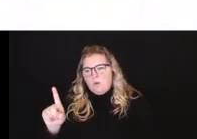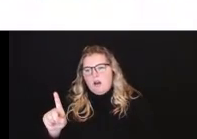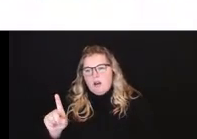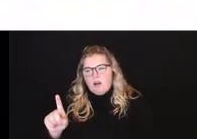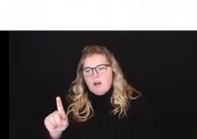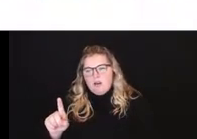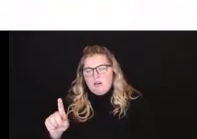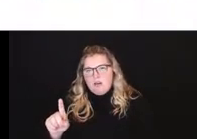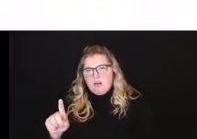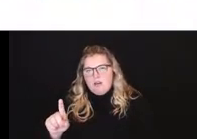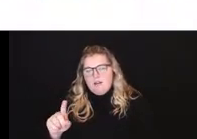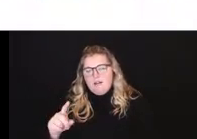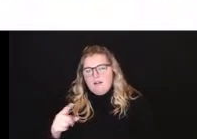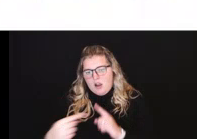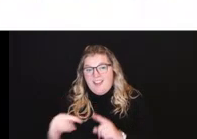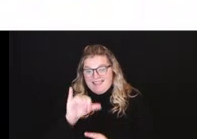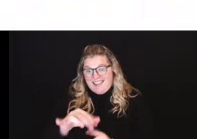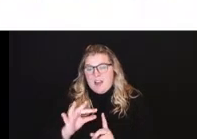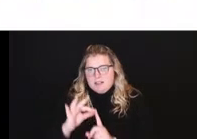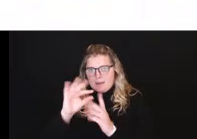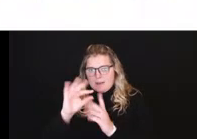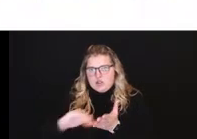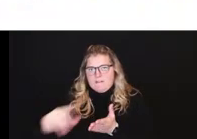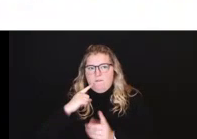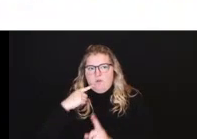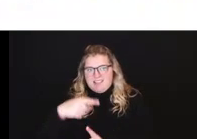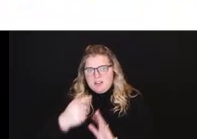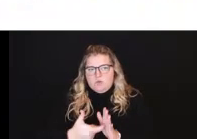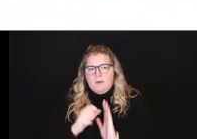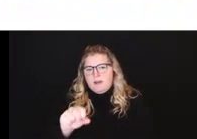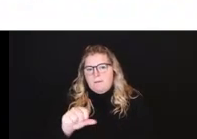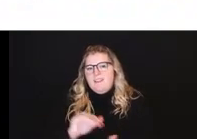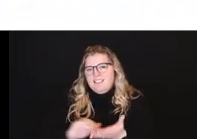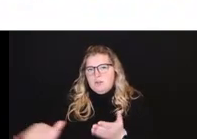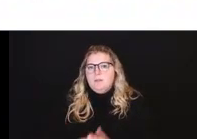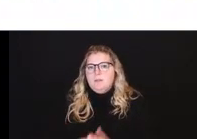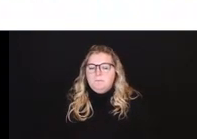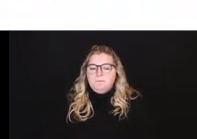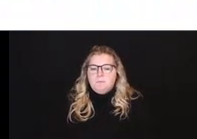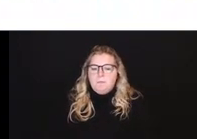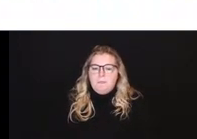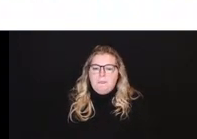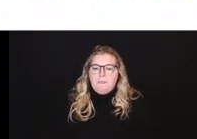an exception of this requirement. It is an exemption.